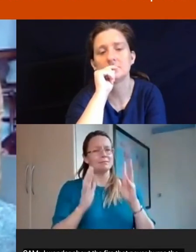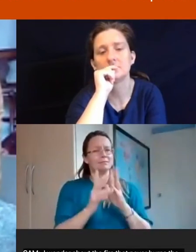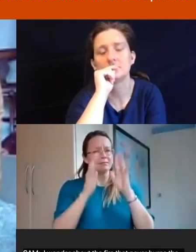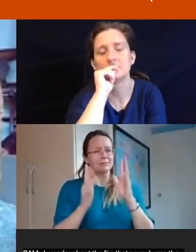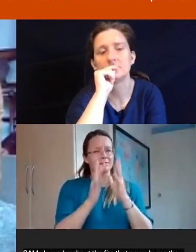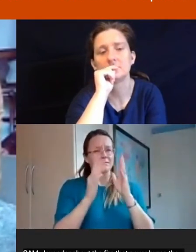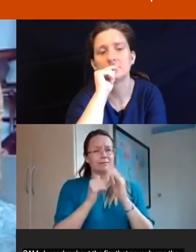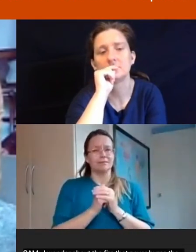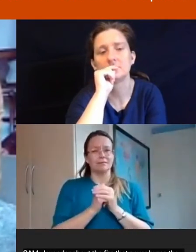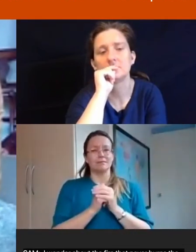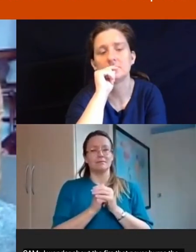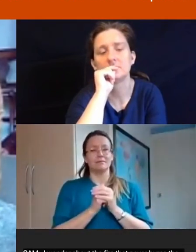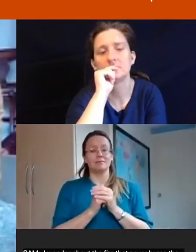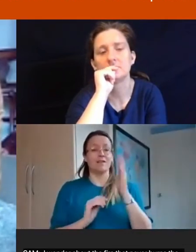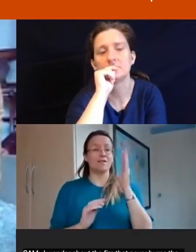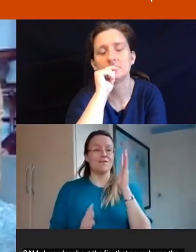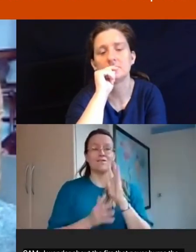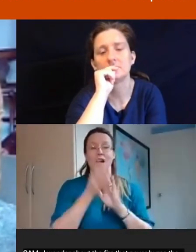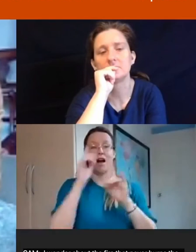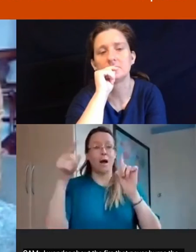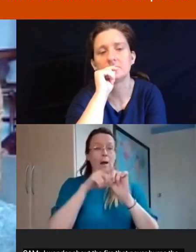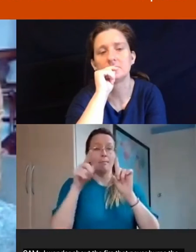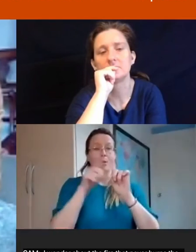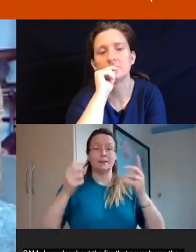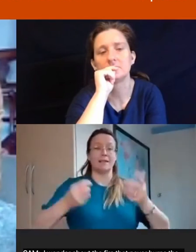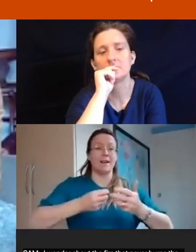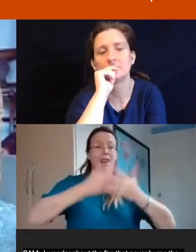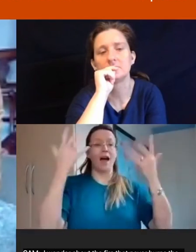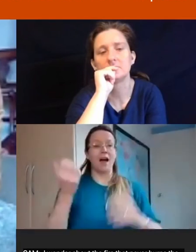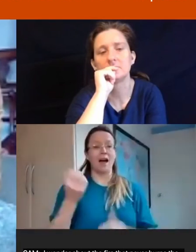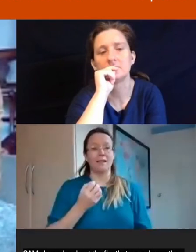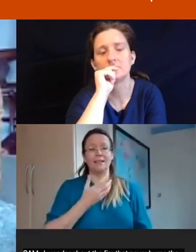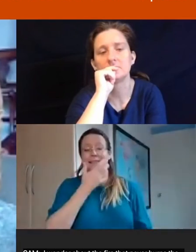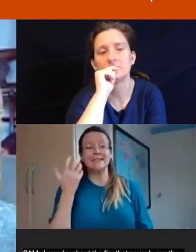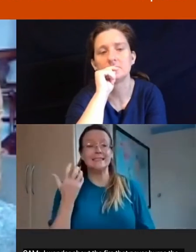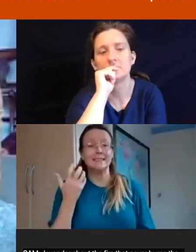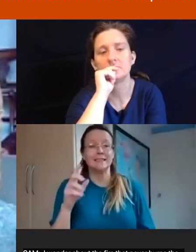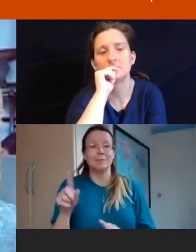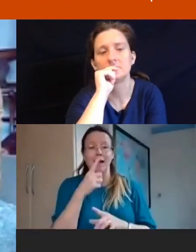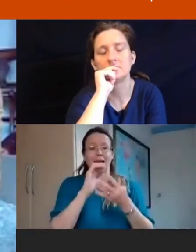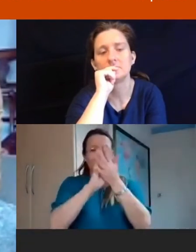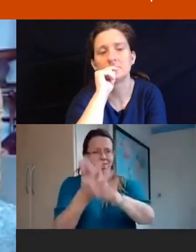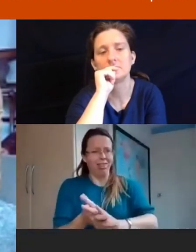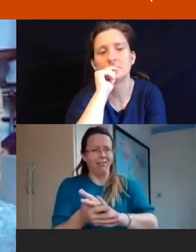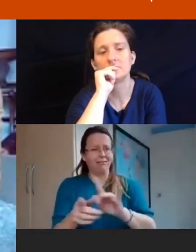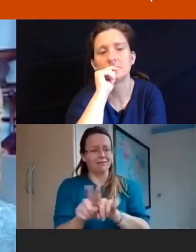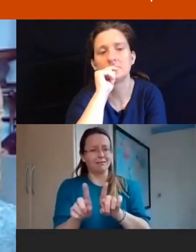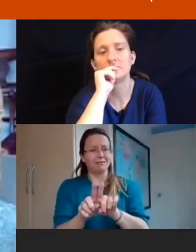fire has good elements of light and heat, and it has bad elements of destruction.